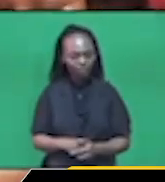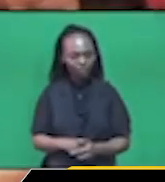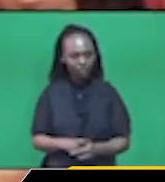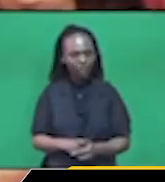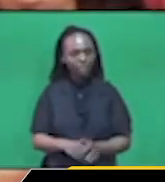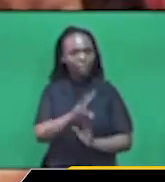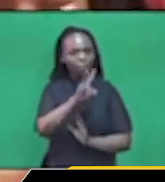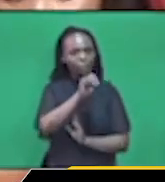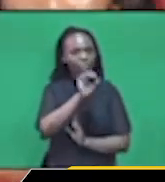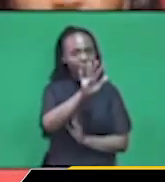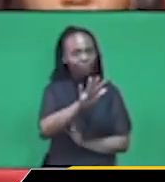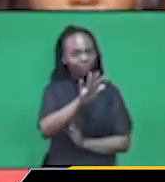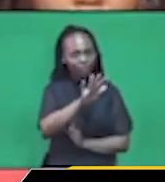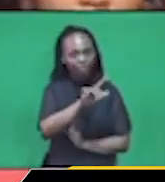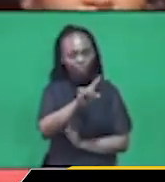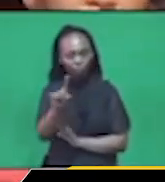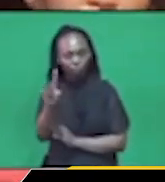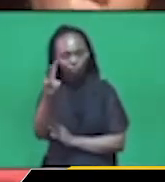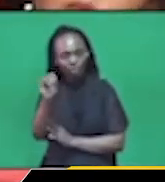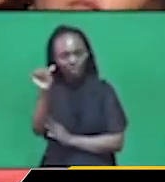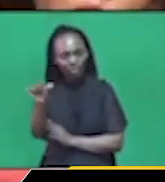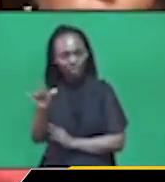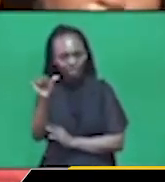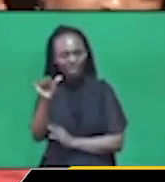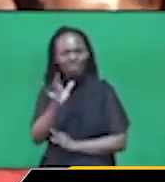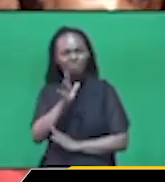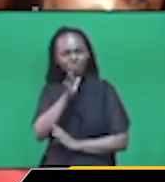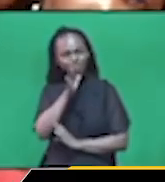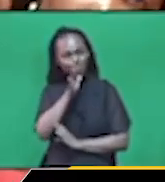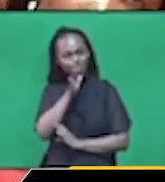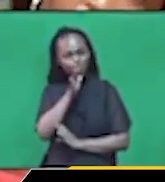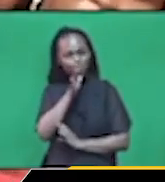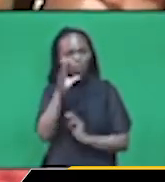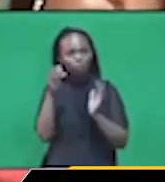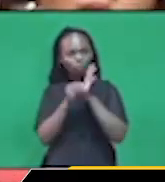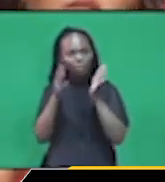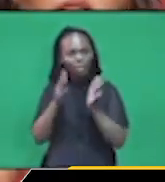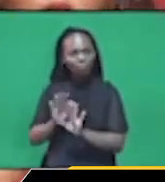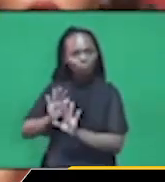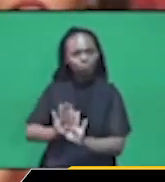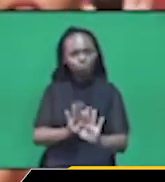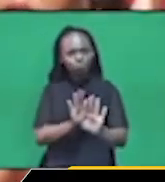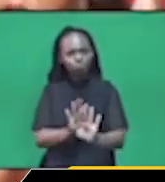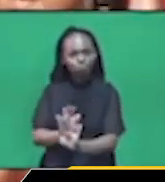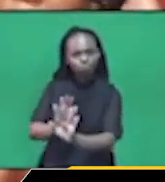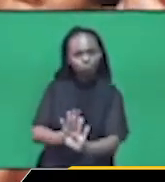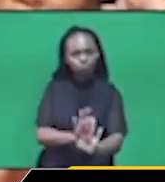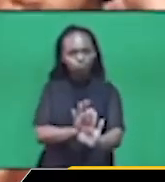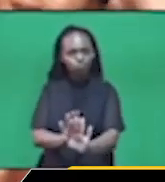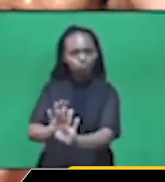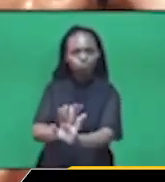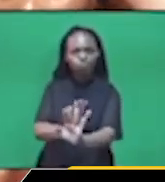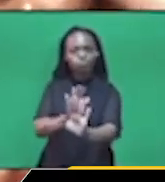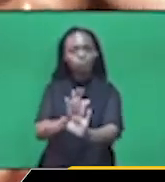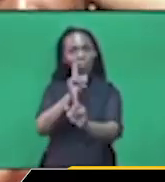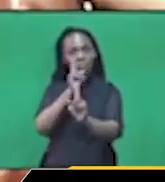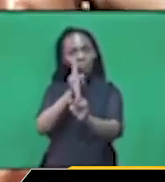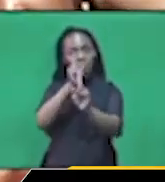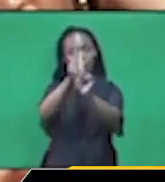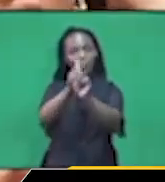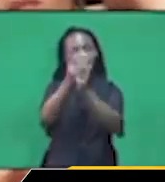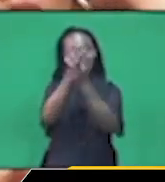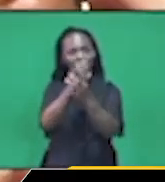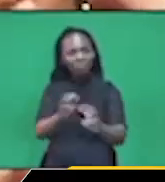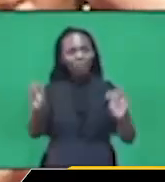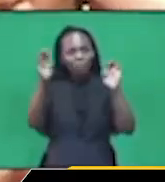2015-2016, when tens of thousands of students took to the street in demand of freedom education, in what has come